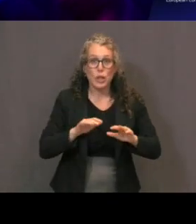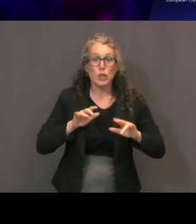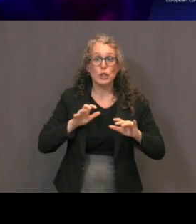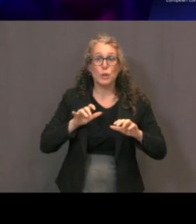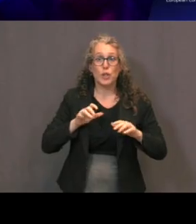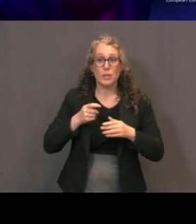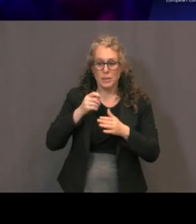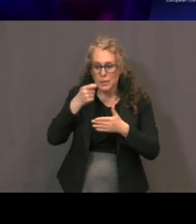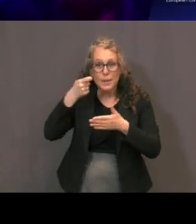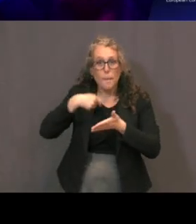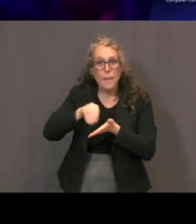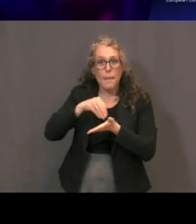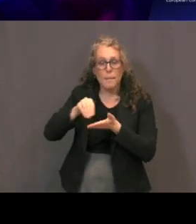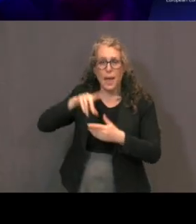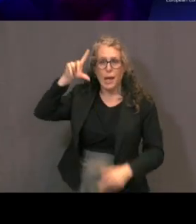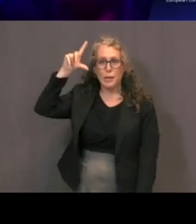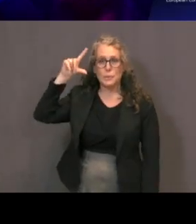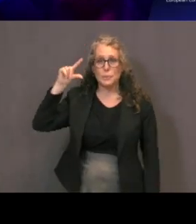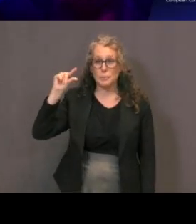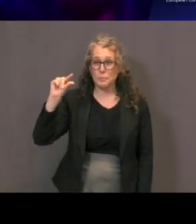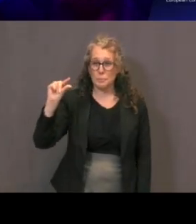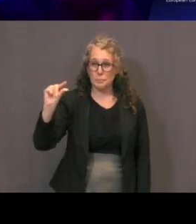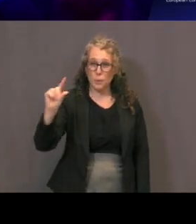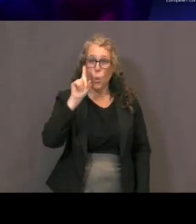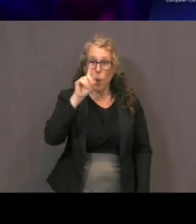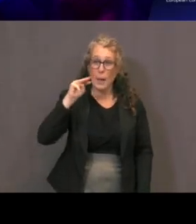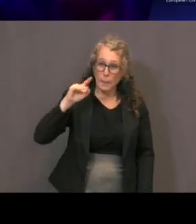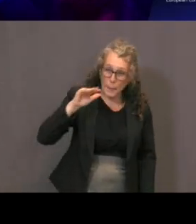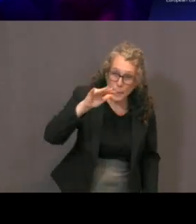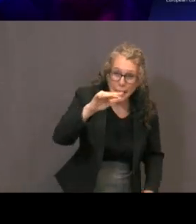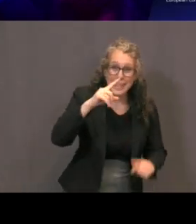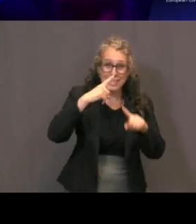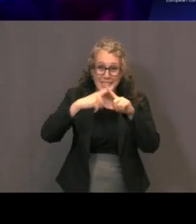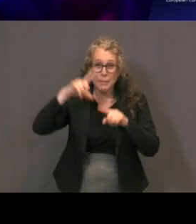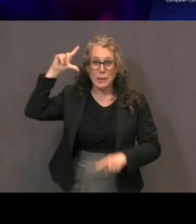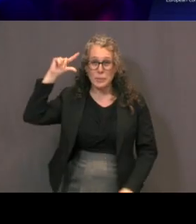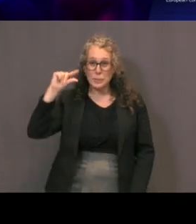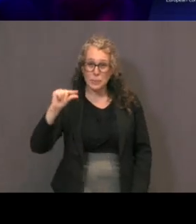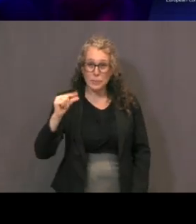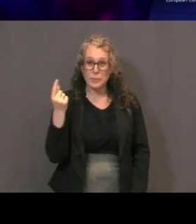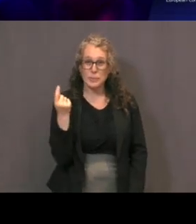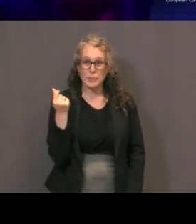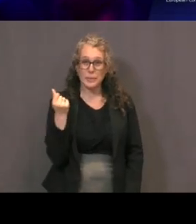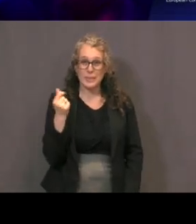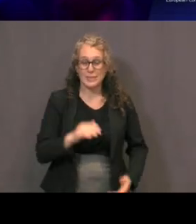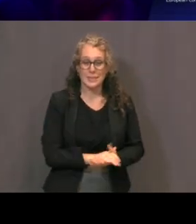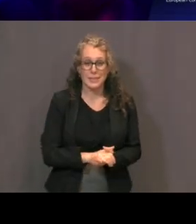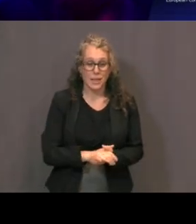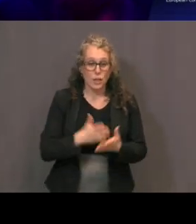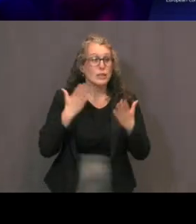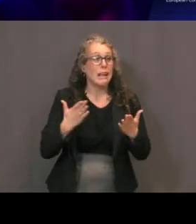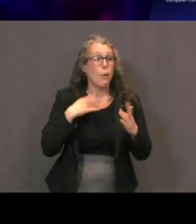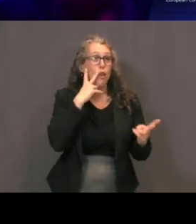times cheaper than it is today. Everything that seems impressive to us today will seem trivial in